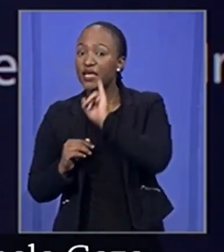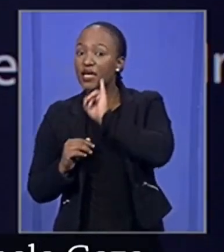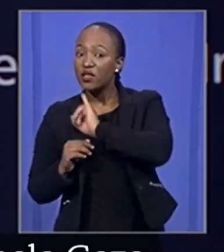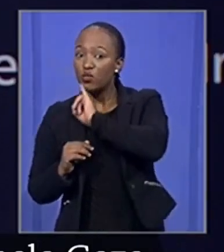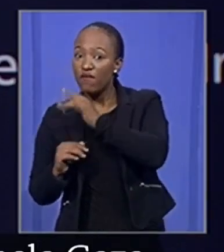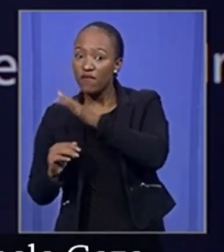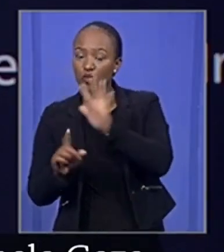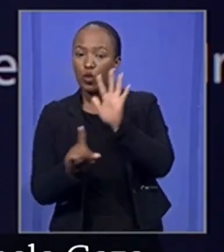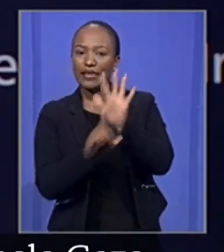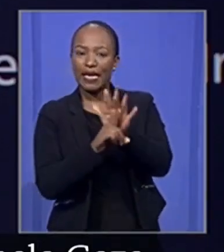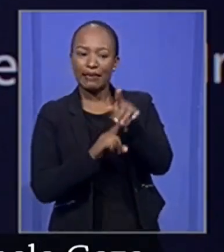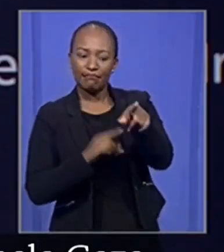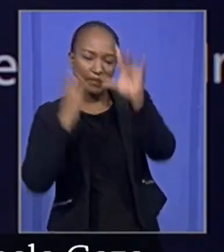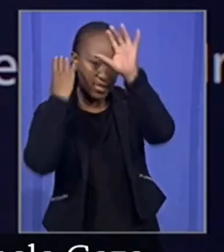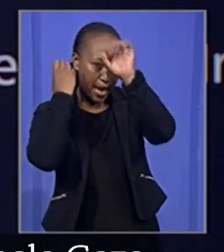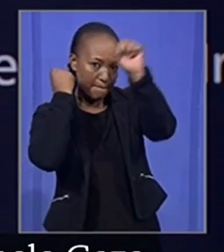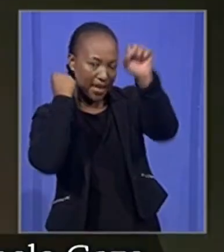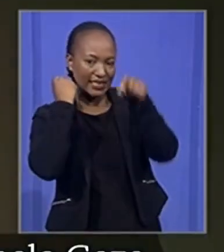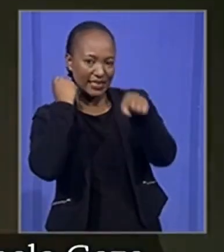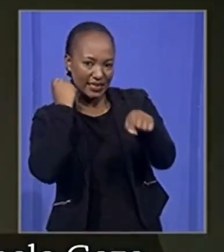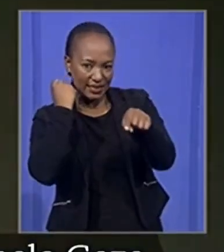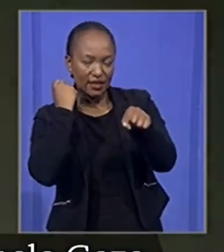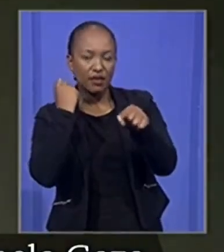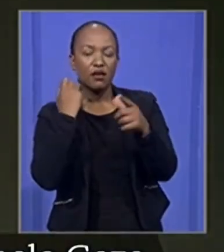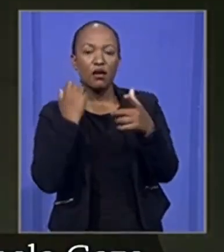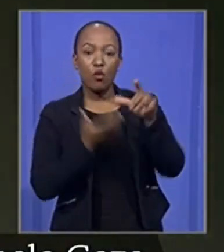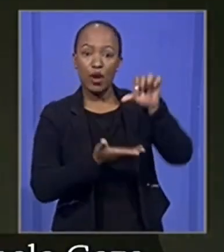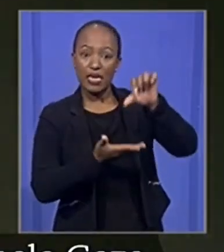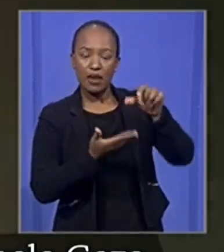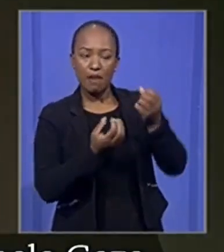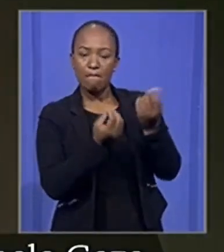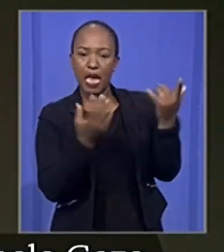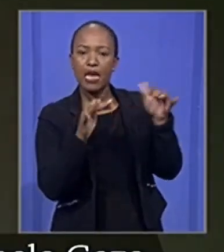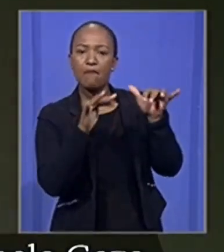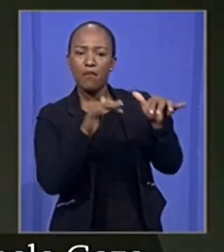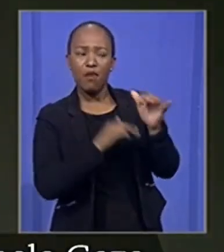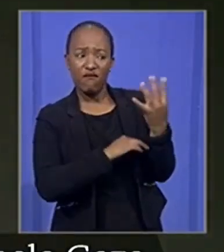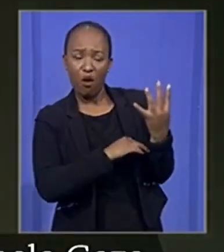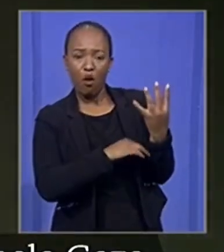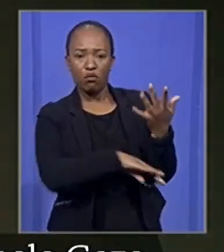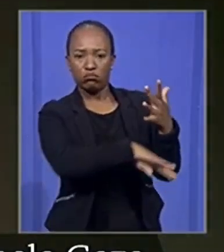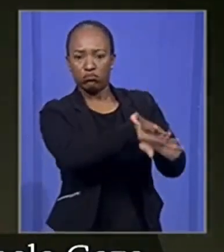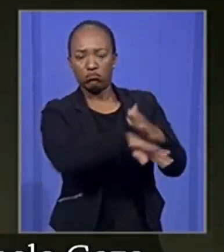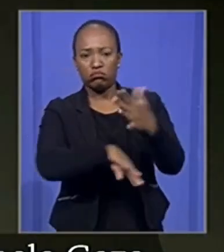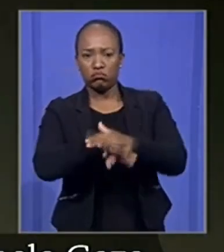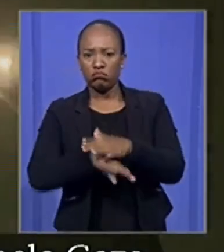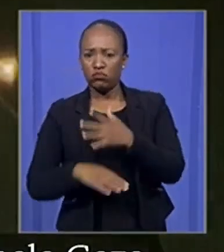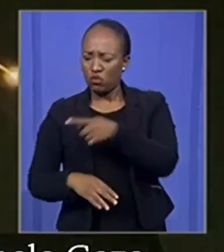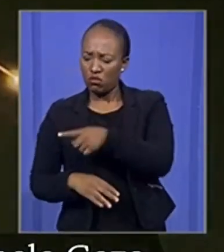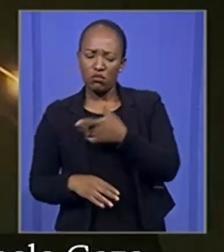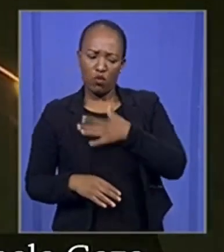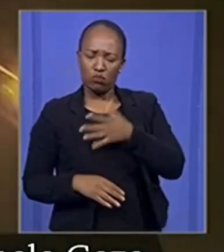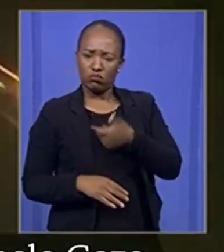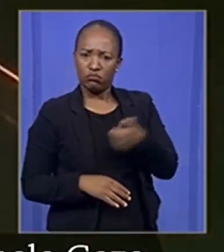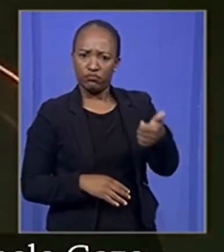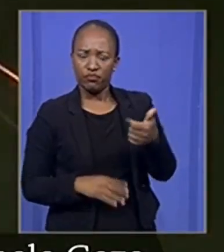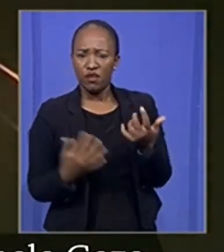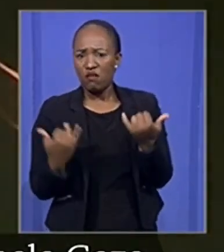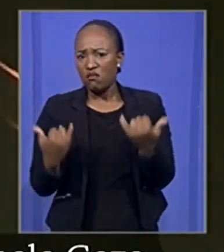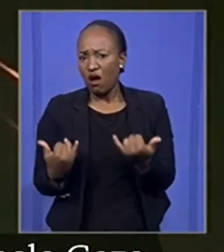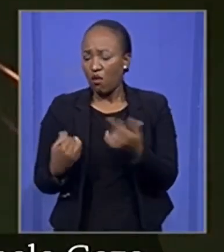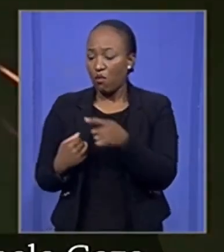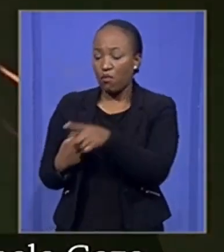ntlo ya bonqosa ya naha ya Iran mme ha shwa manqosa a mane mme ba ne ba iphetetsa ka leo mme ba bolela hore mothating